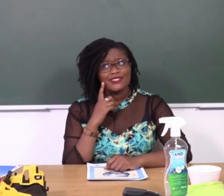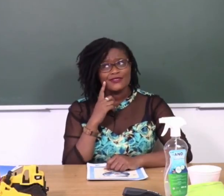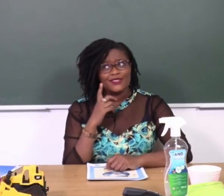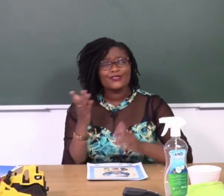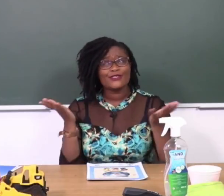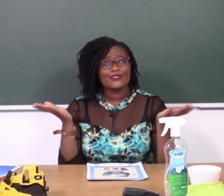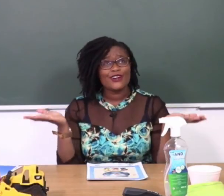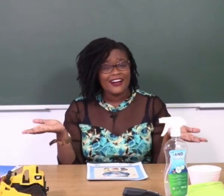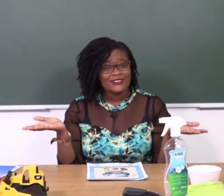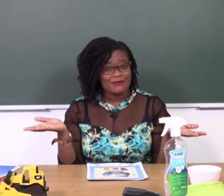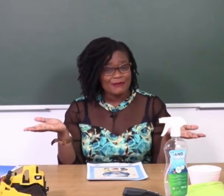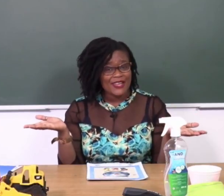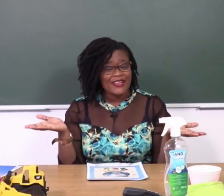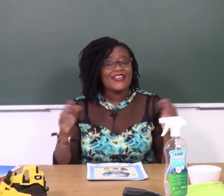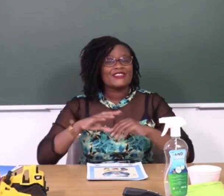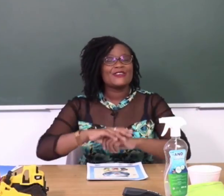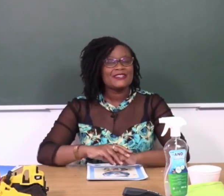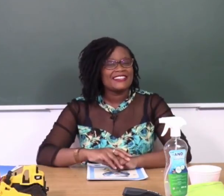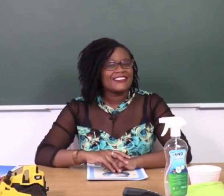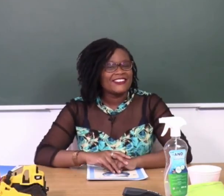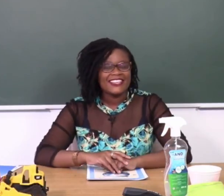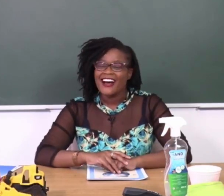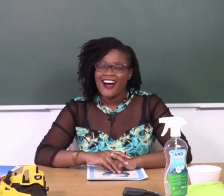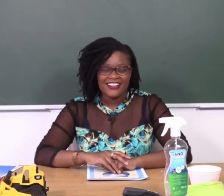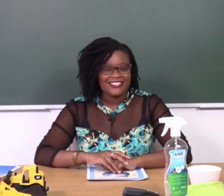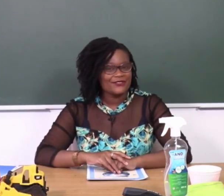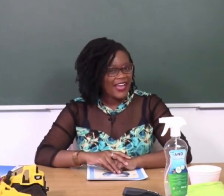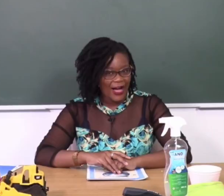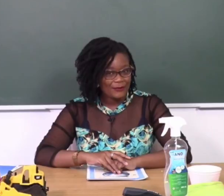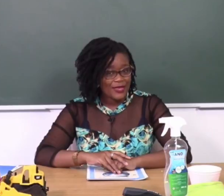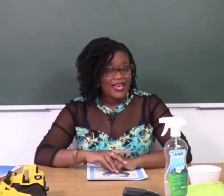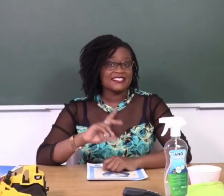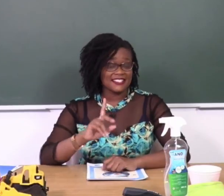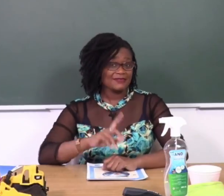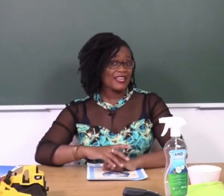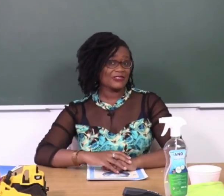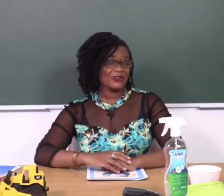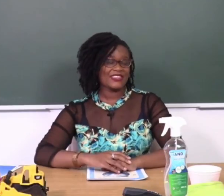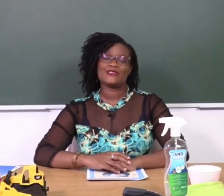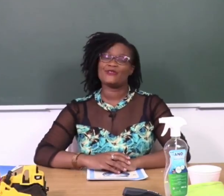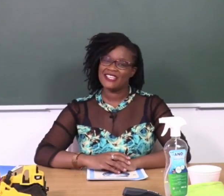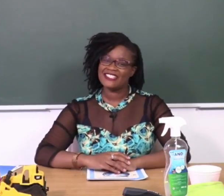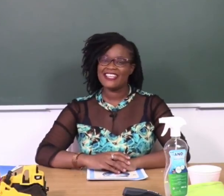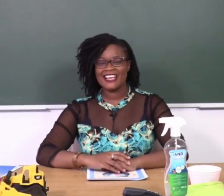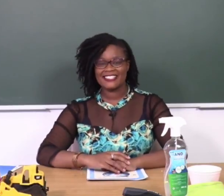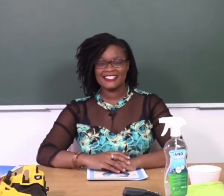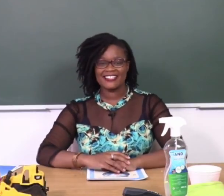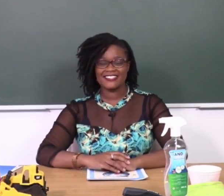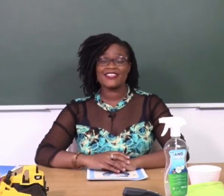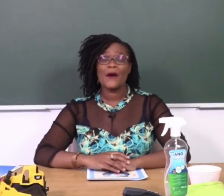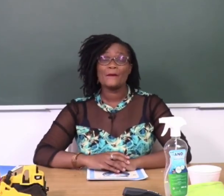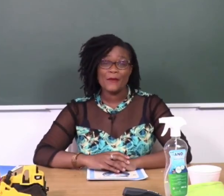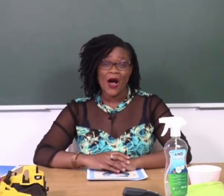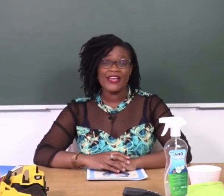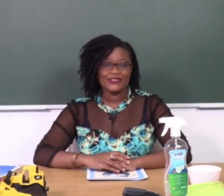too difficult or you can't remember, you can always ask for help. Just make sure that you finish the